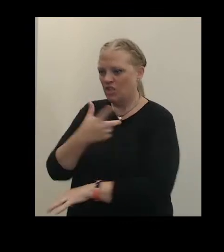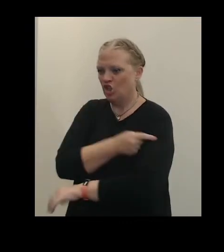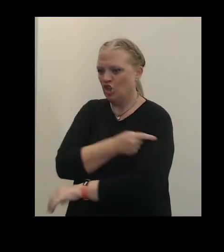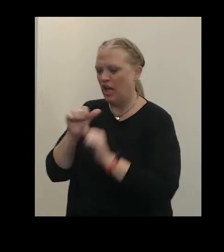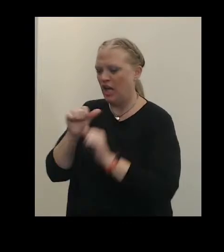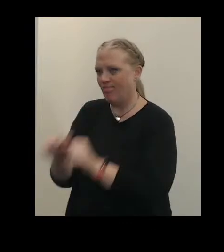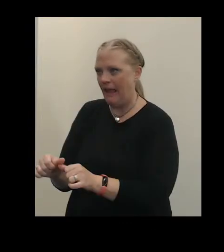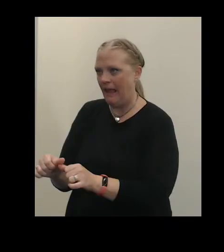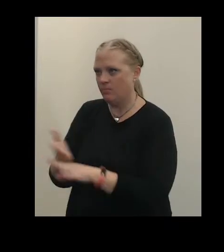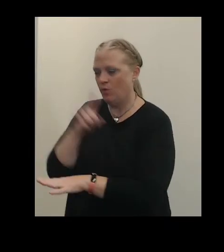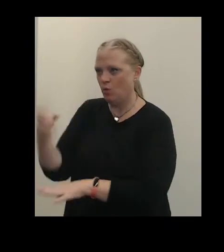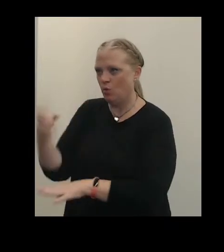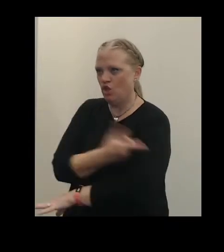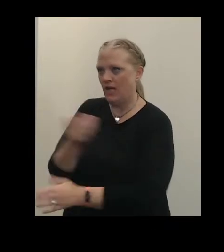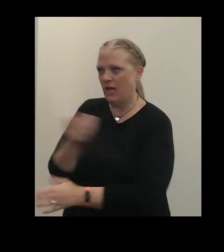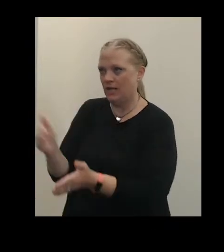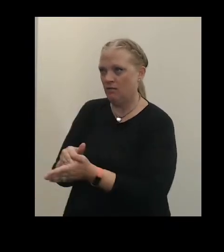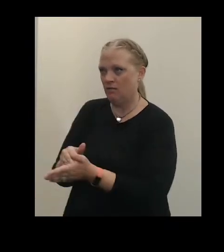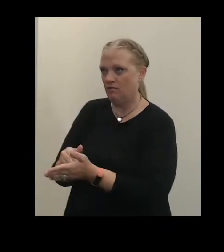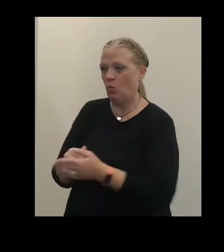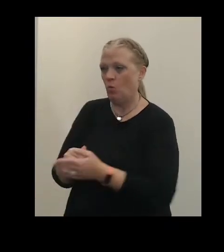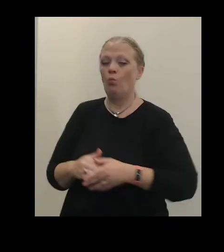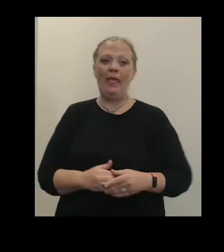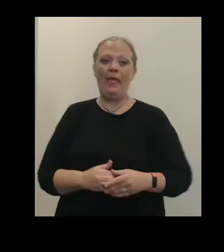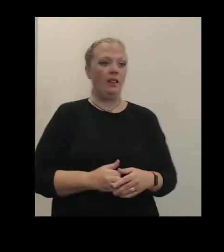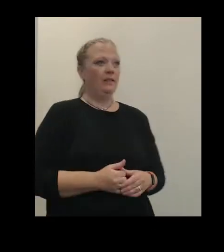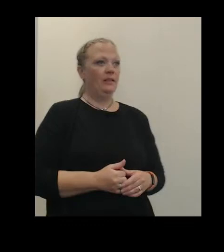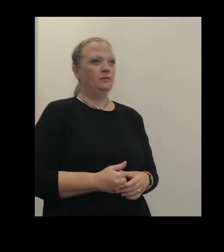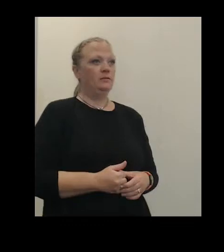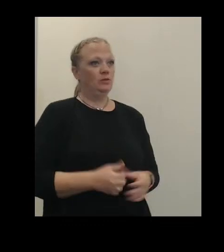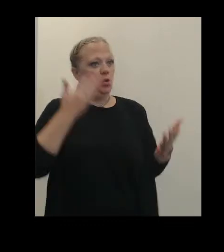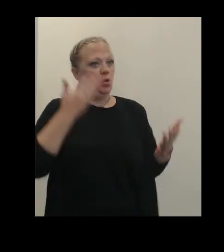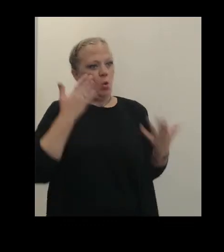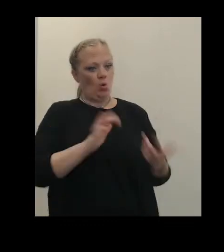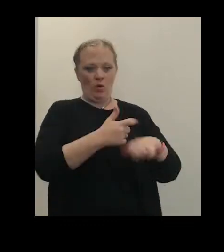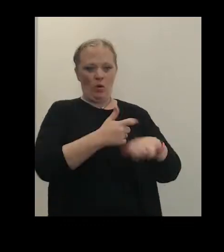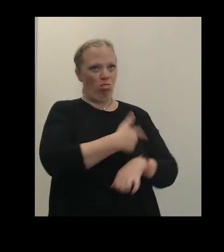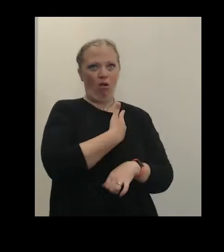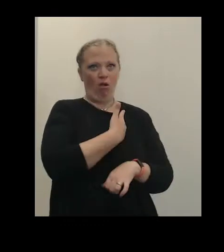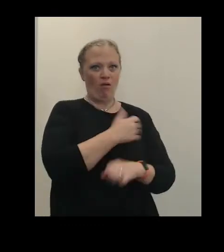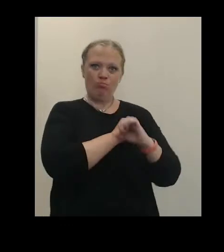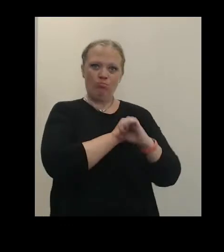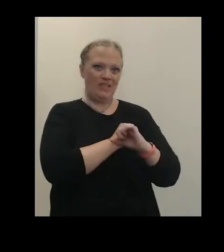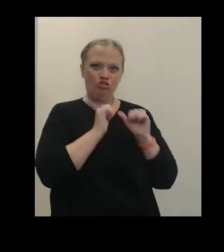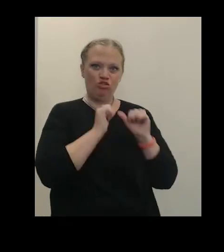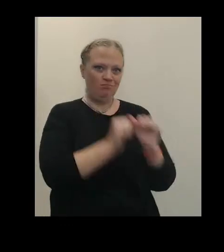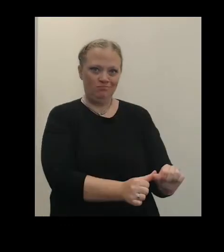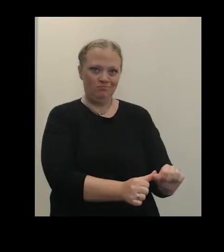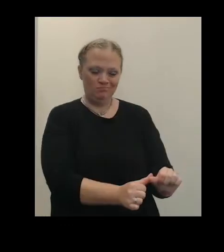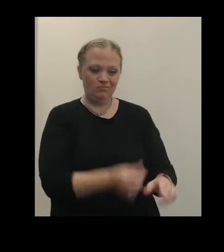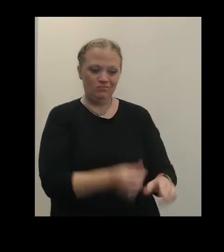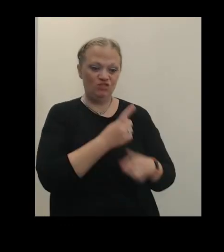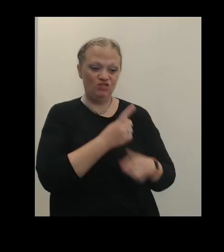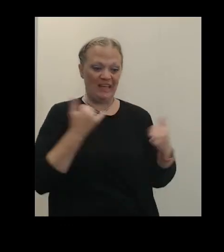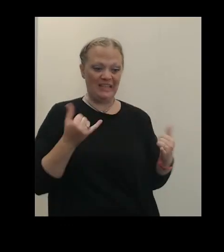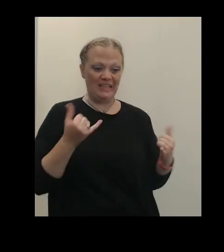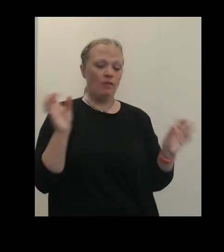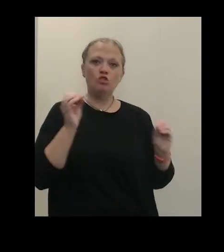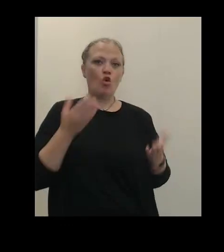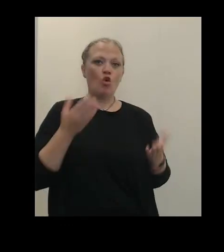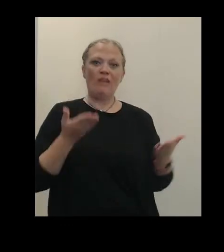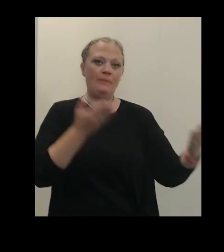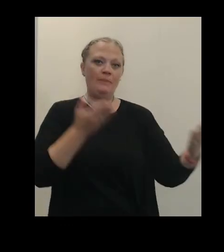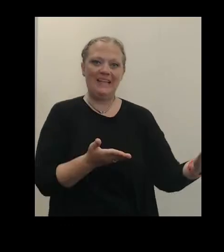another vaccine? We don't know how long the protection will last. Right now there's no